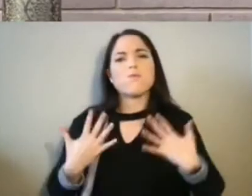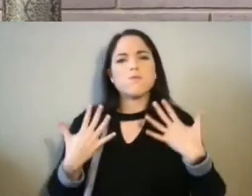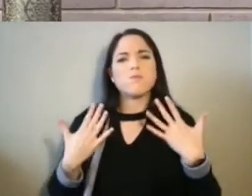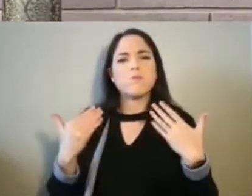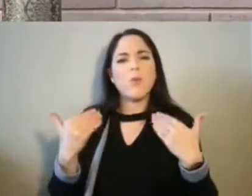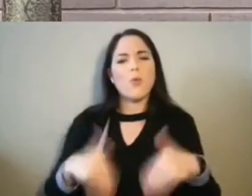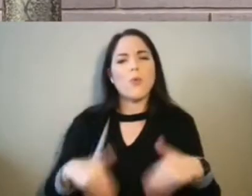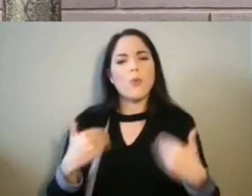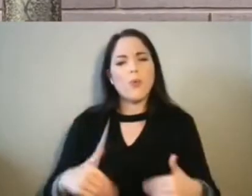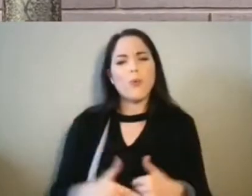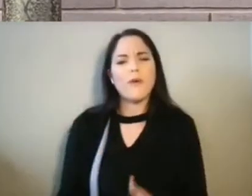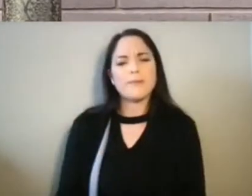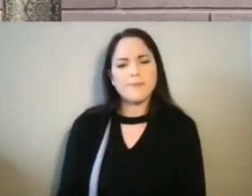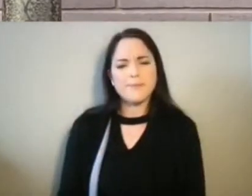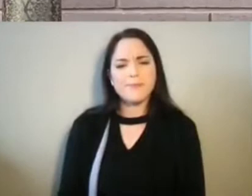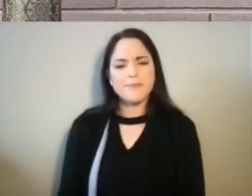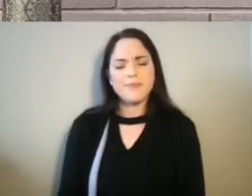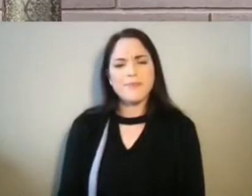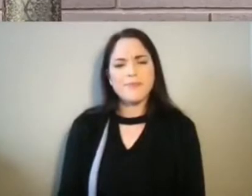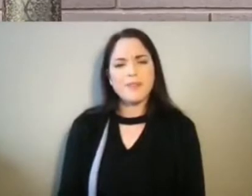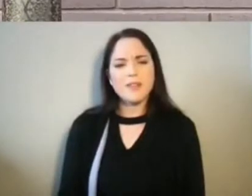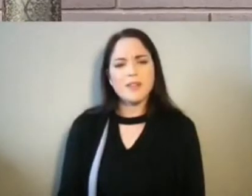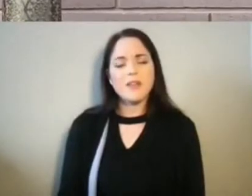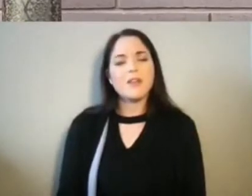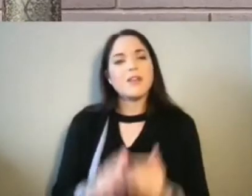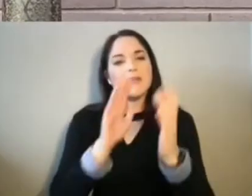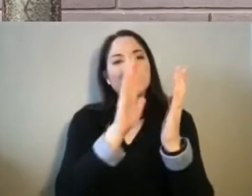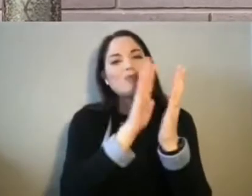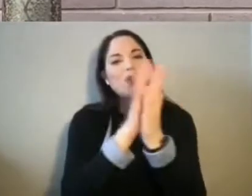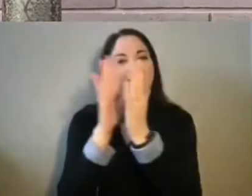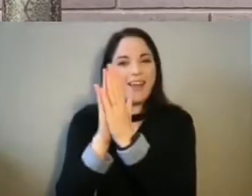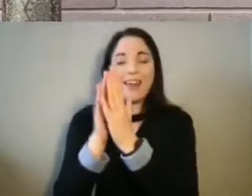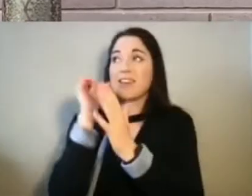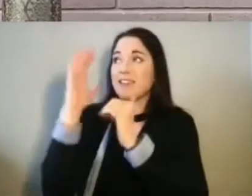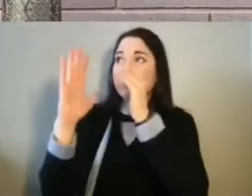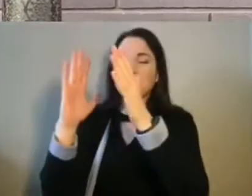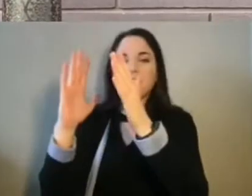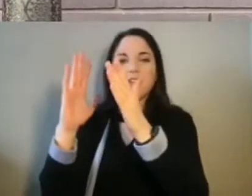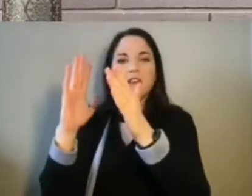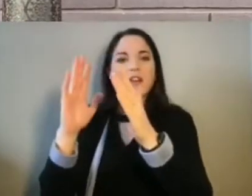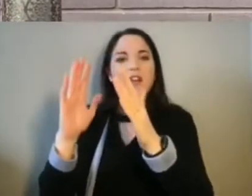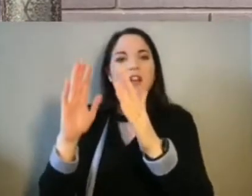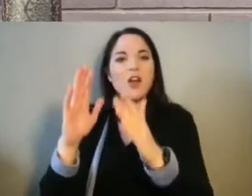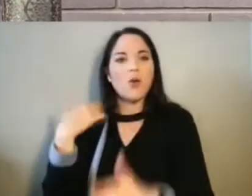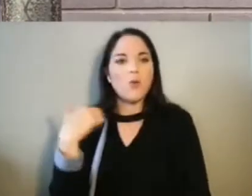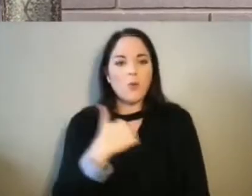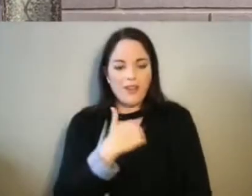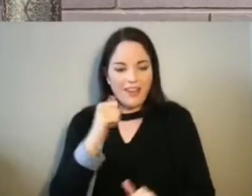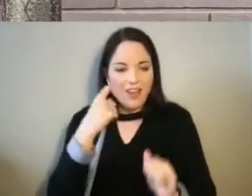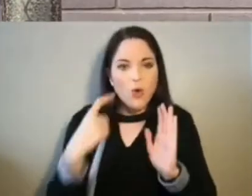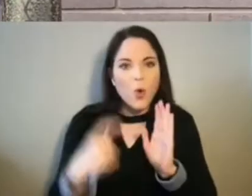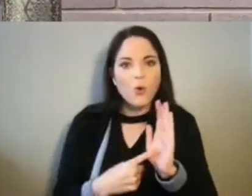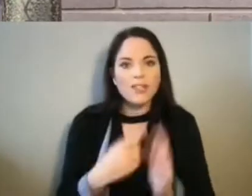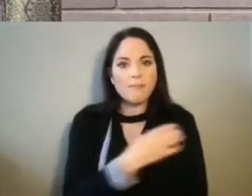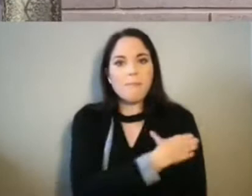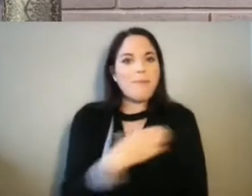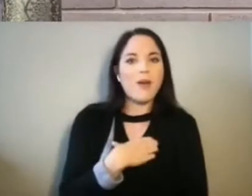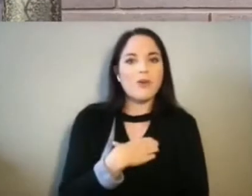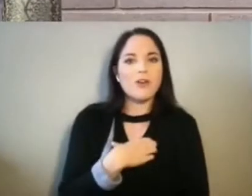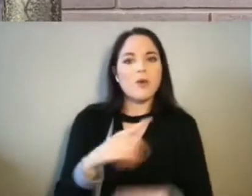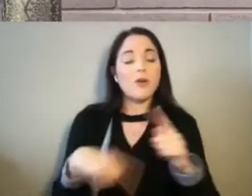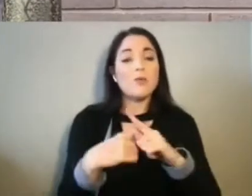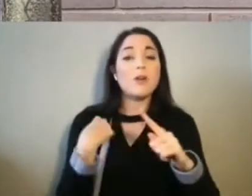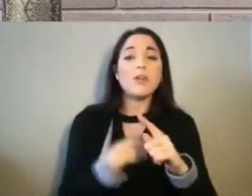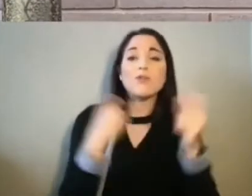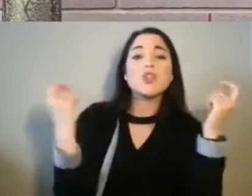for Hannah, and it is true for us as we praise God for the movement of God in our lives. We're invited